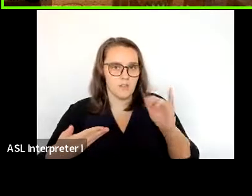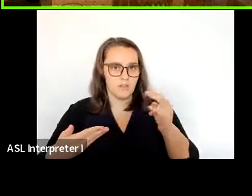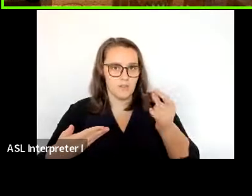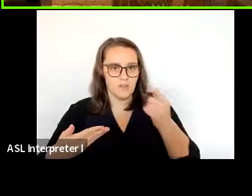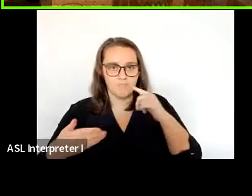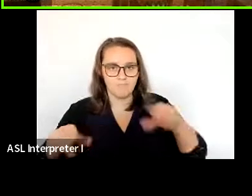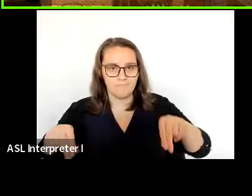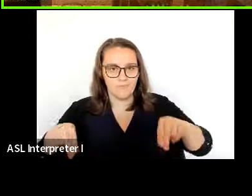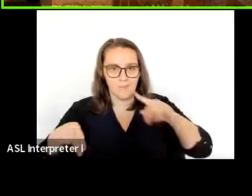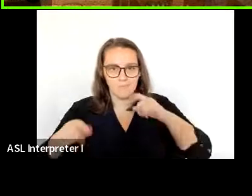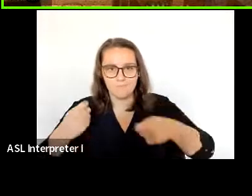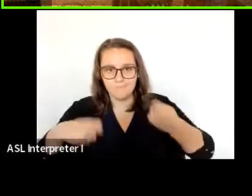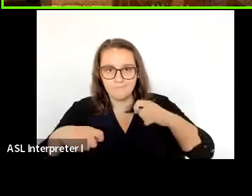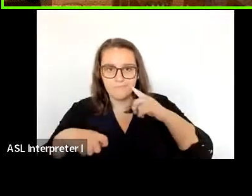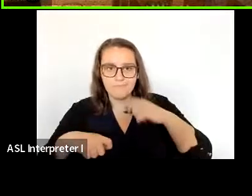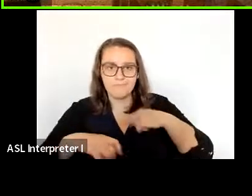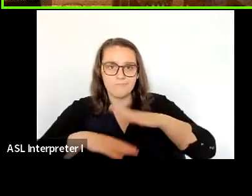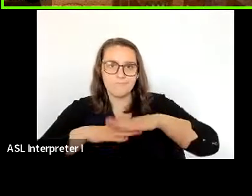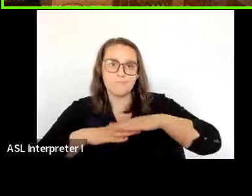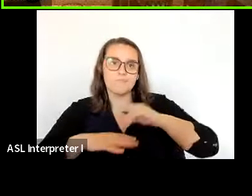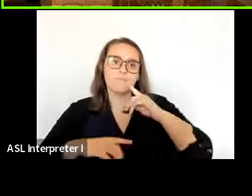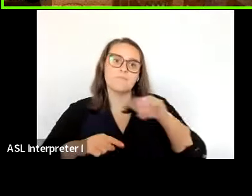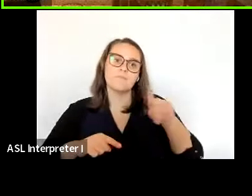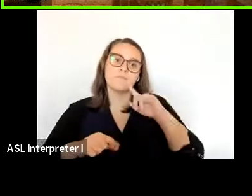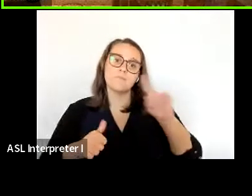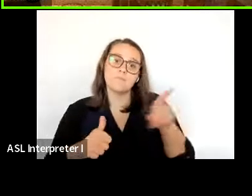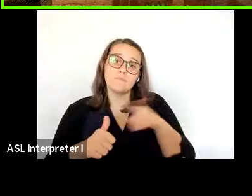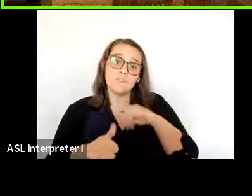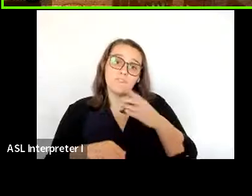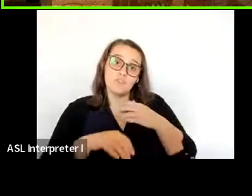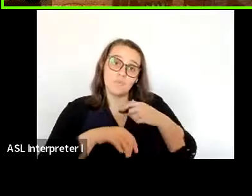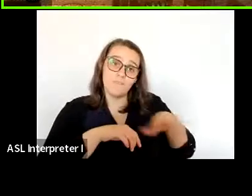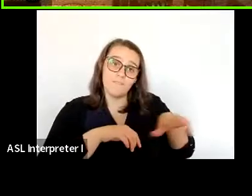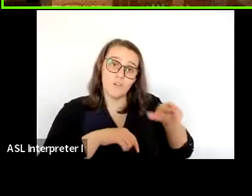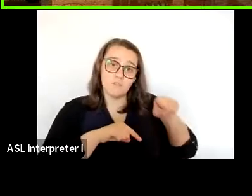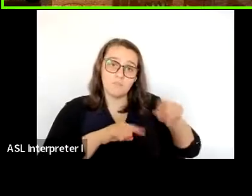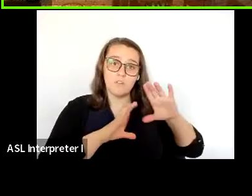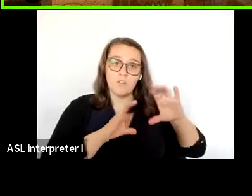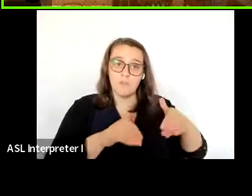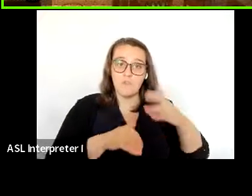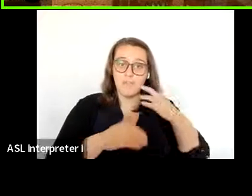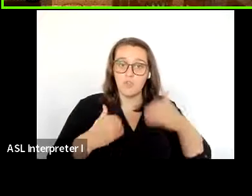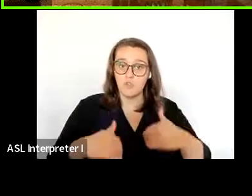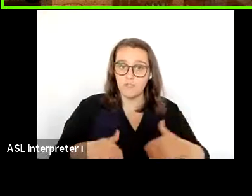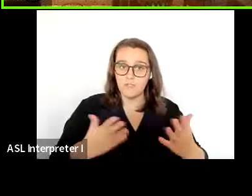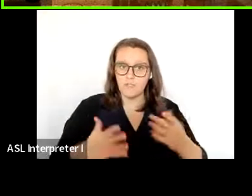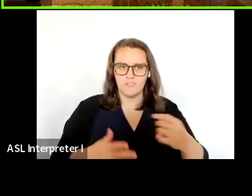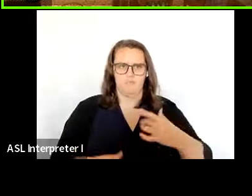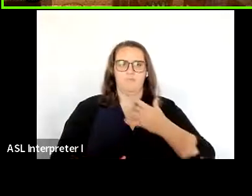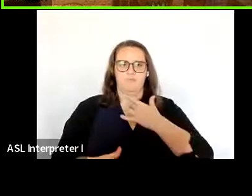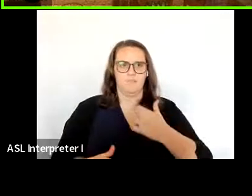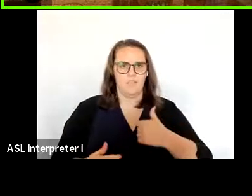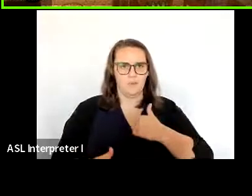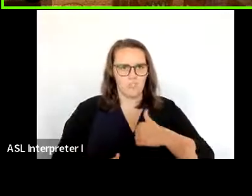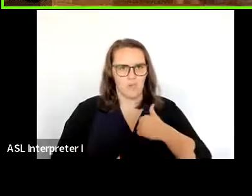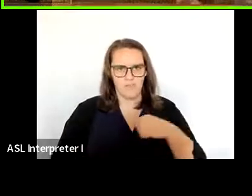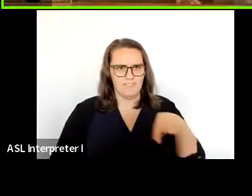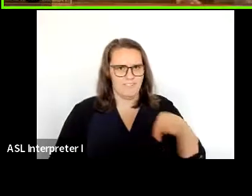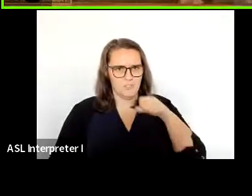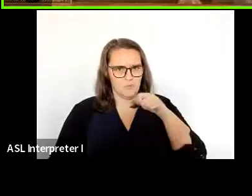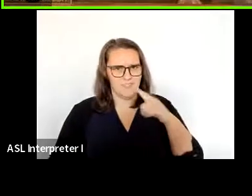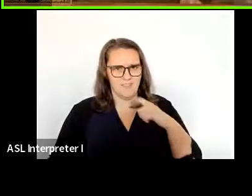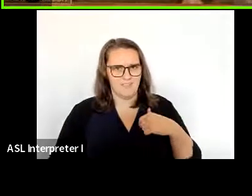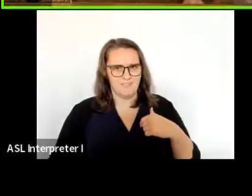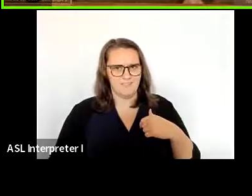This bill was sequentially referred first to the Committee on Human Services and then, I'm sorry, no, this was not sequentially